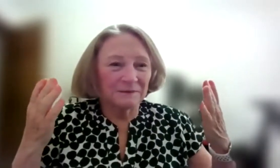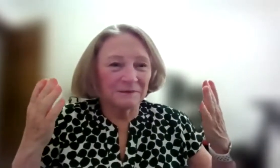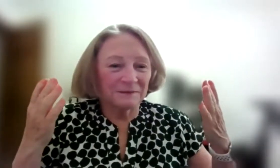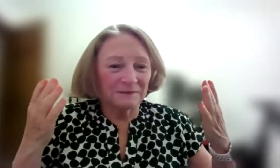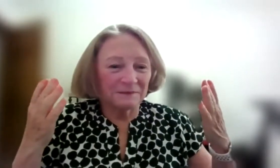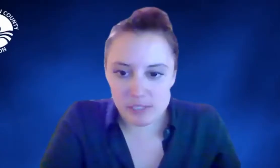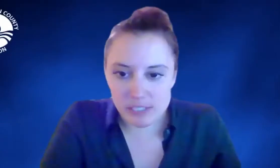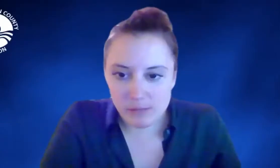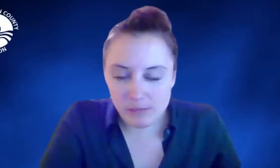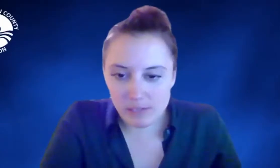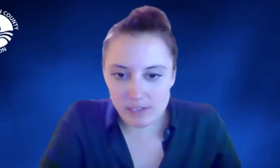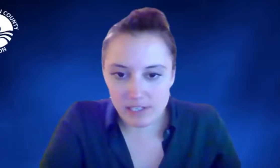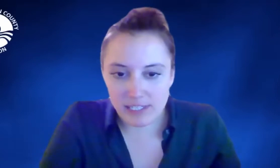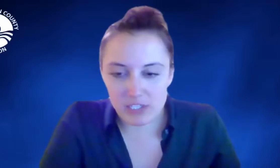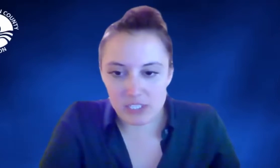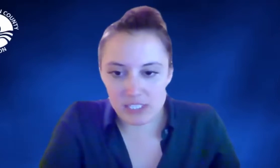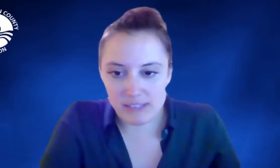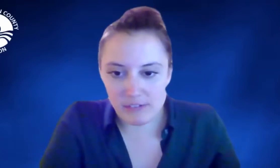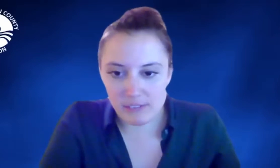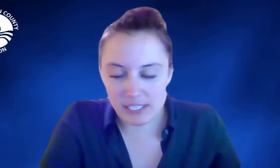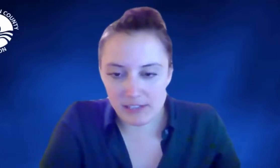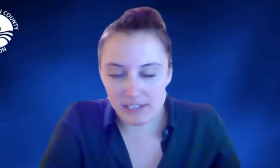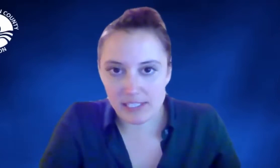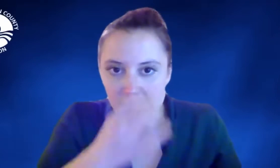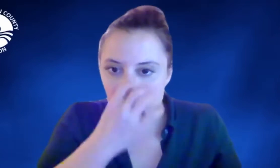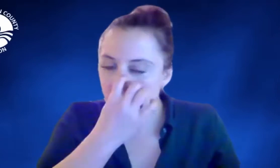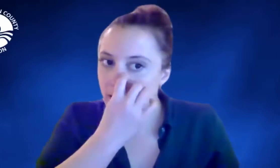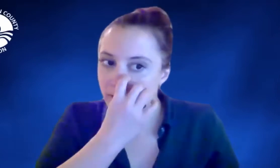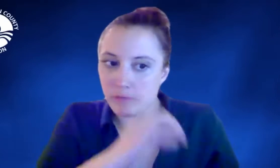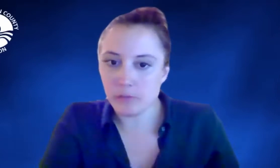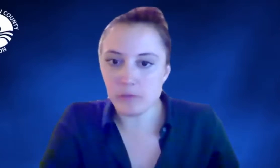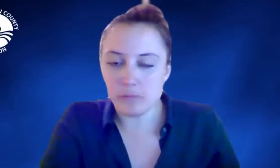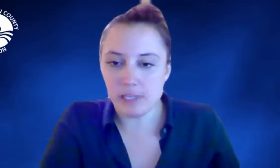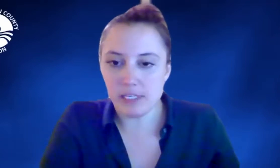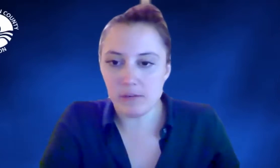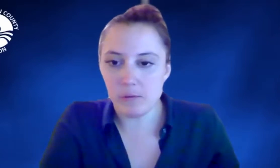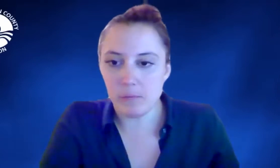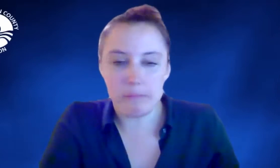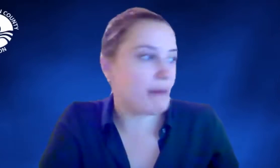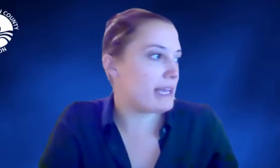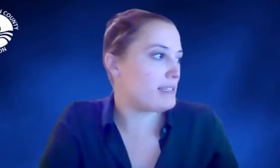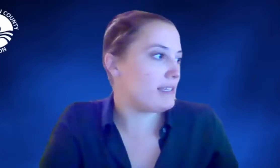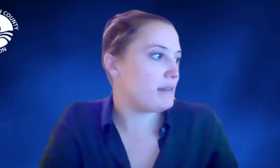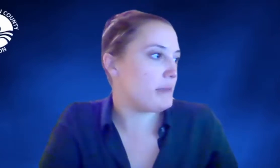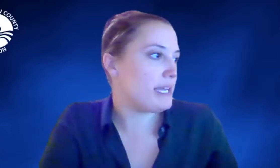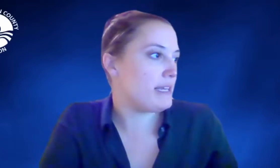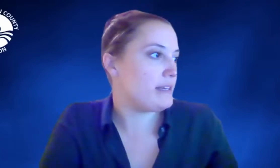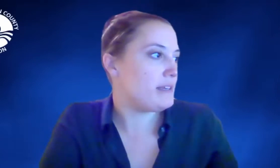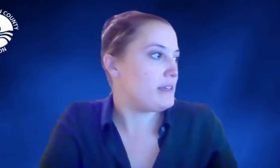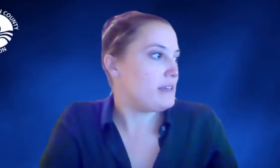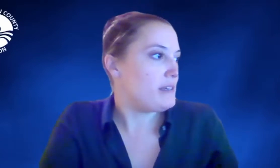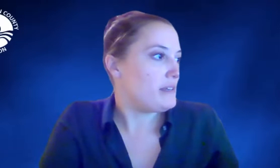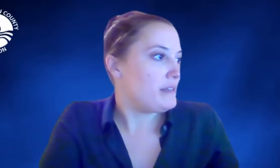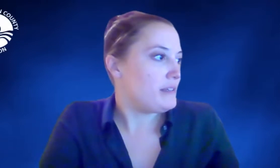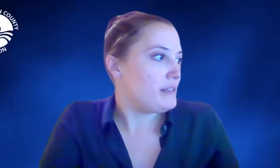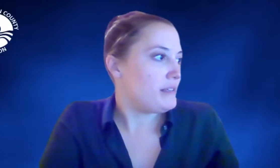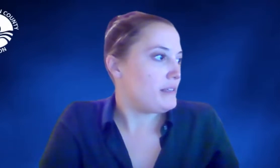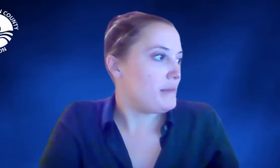can stay where you are, and then just, if you click on leave room, then you go back to the main